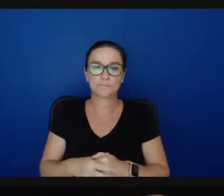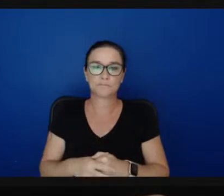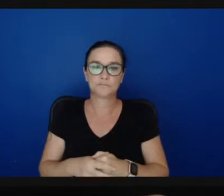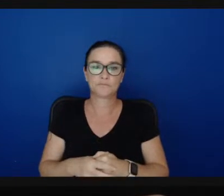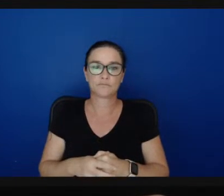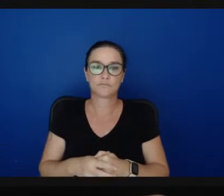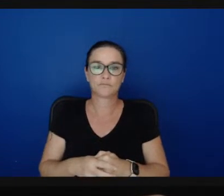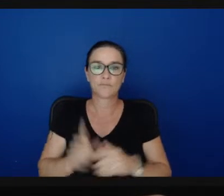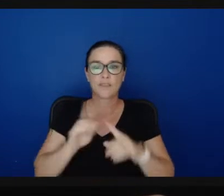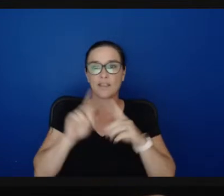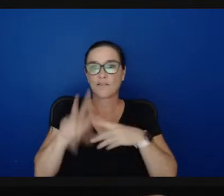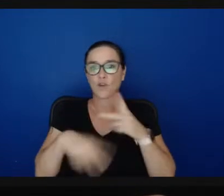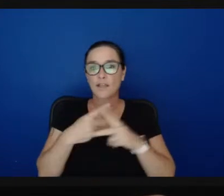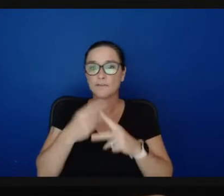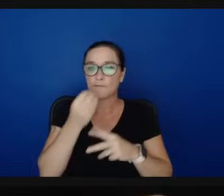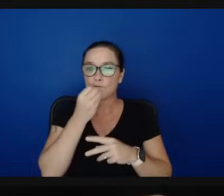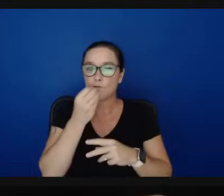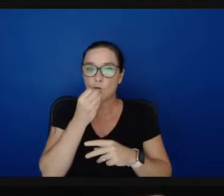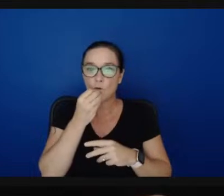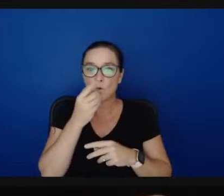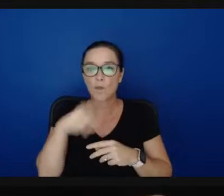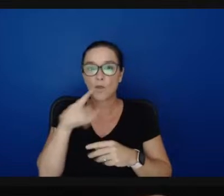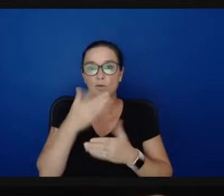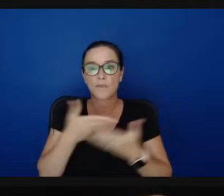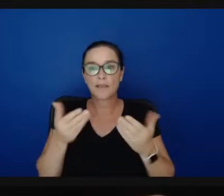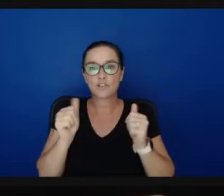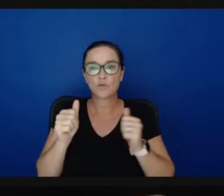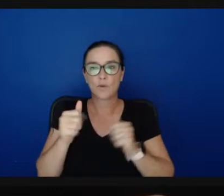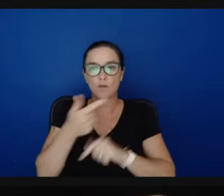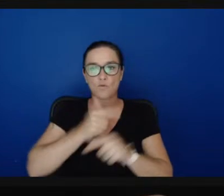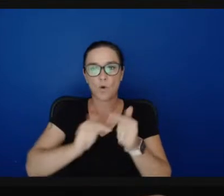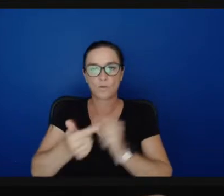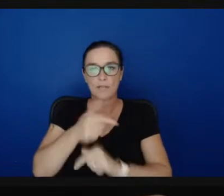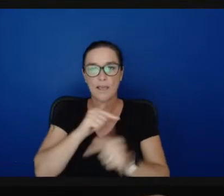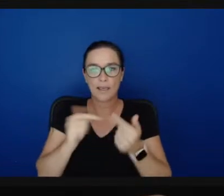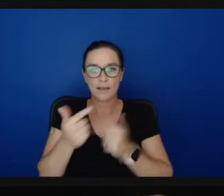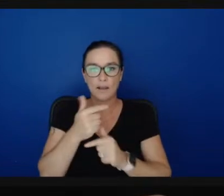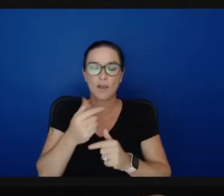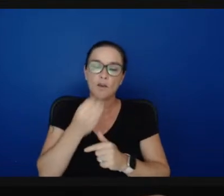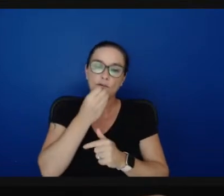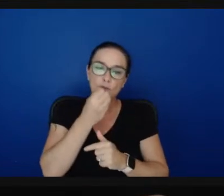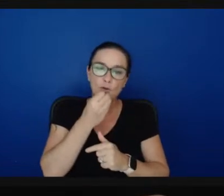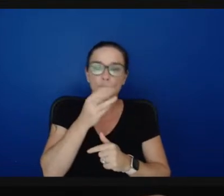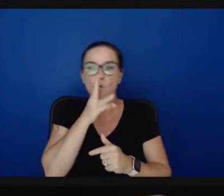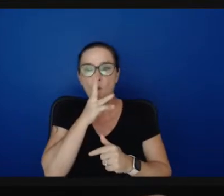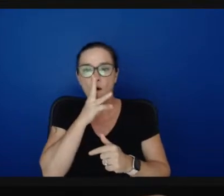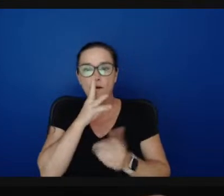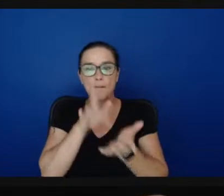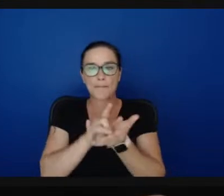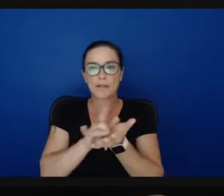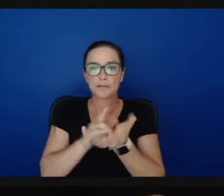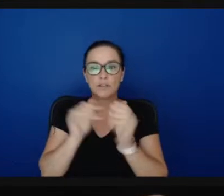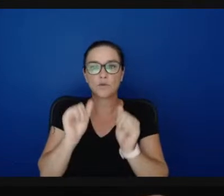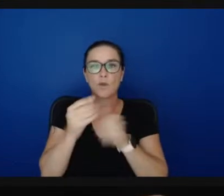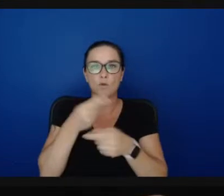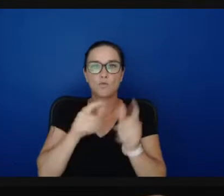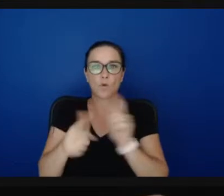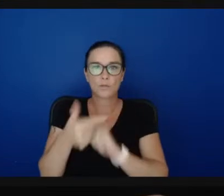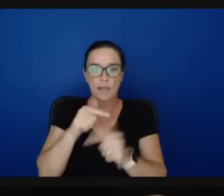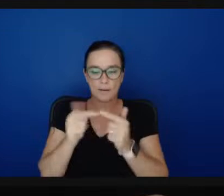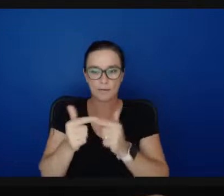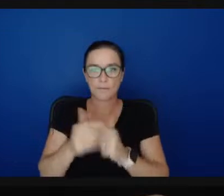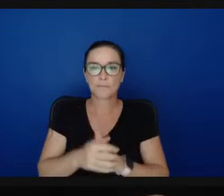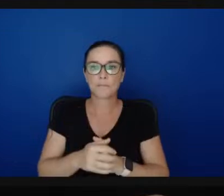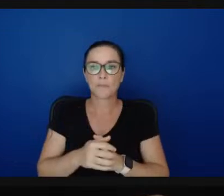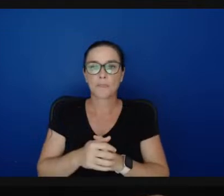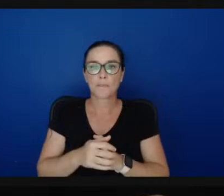Different kinds of foods, and those are things you can rotate out on a yearly basis: food, water, medications, and batteries. So there's a lot of stuff applies